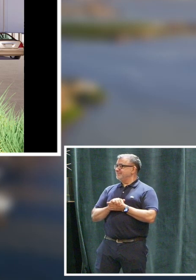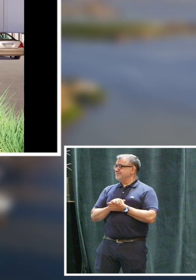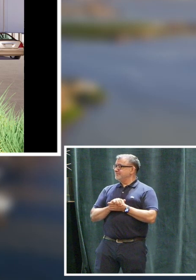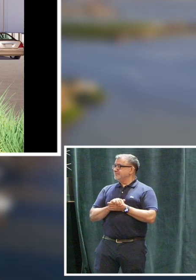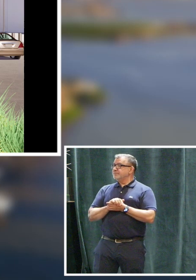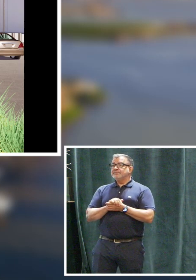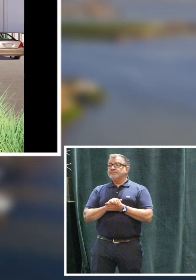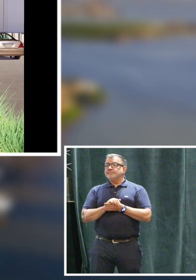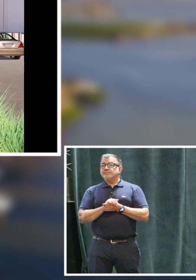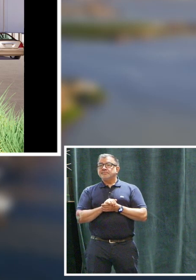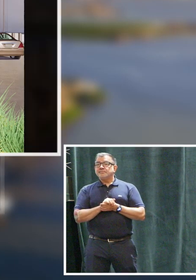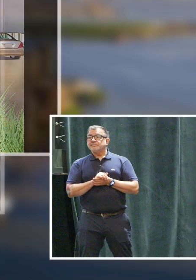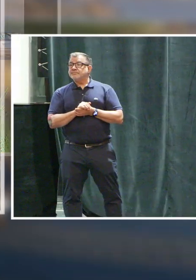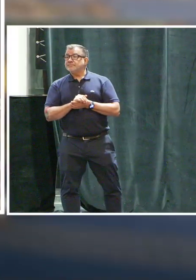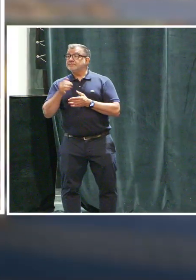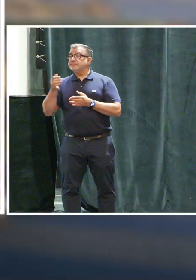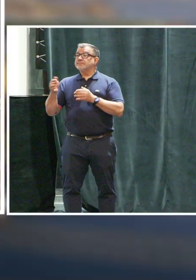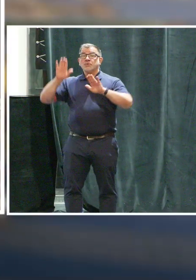Okay, let's take somebody from the floor.